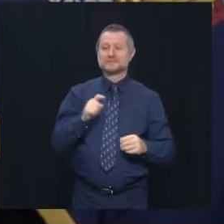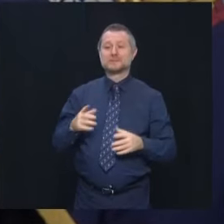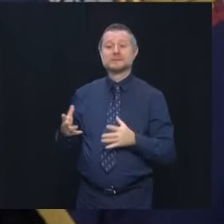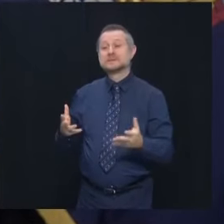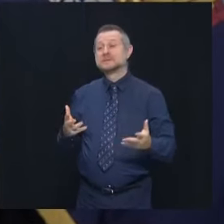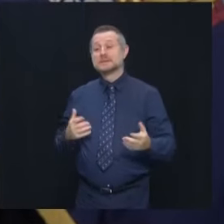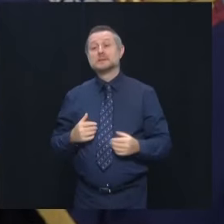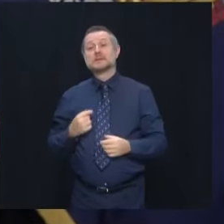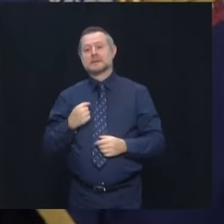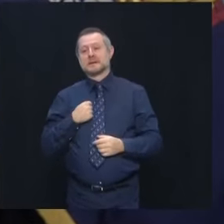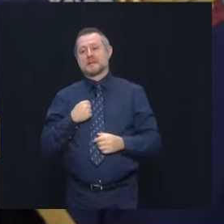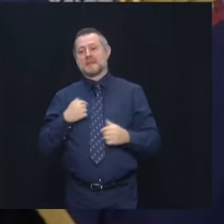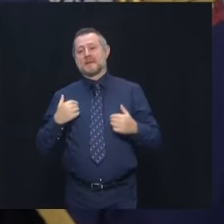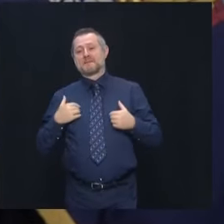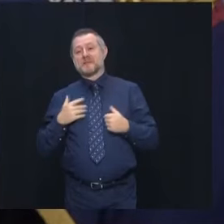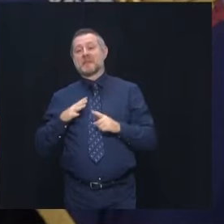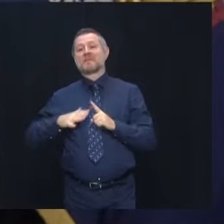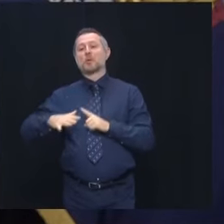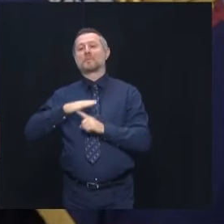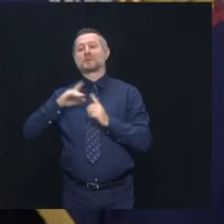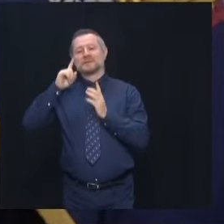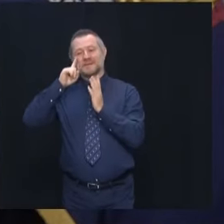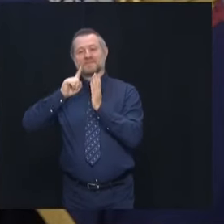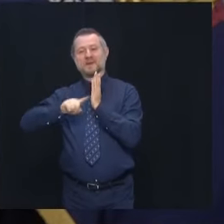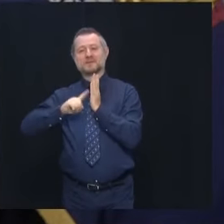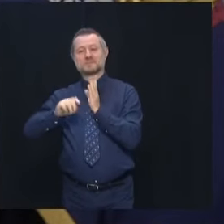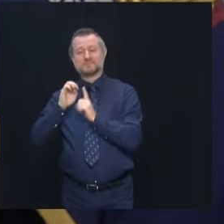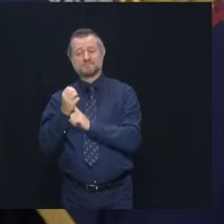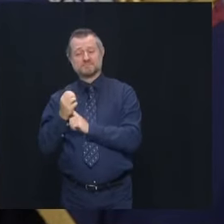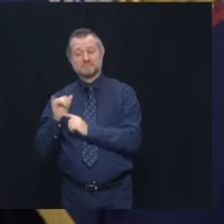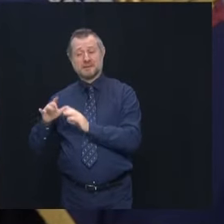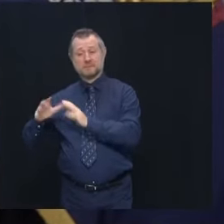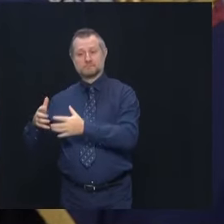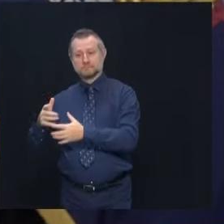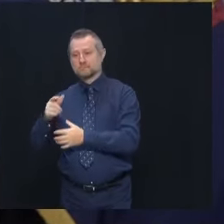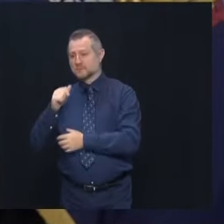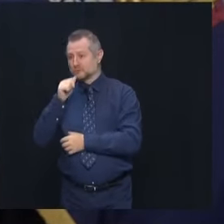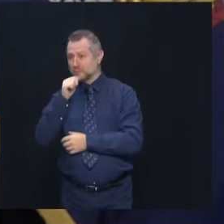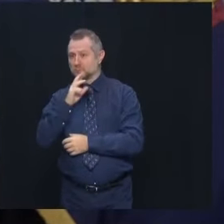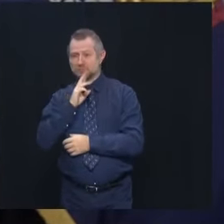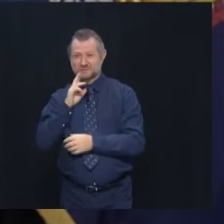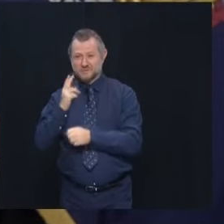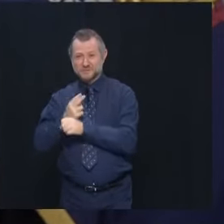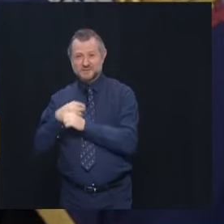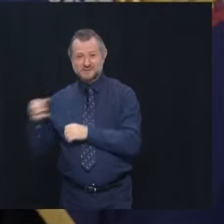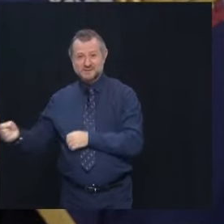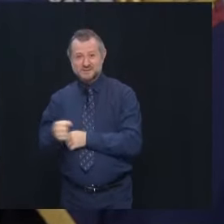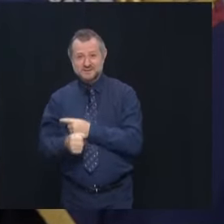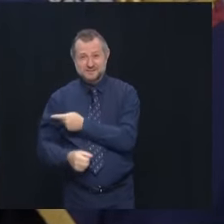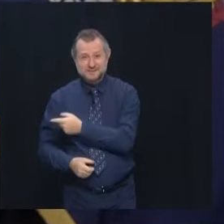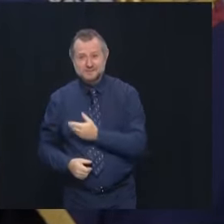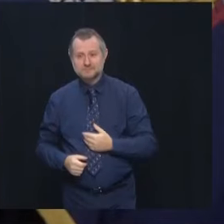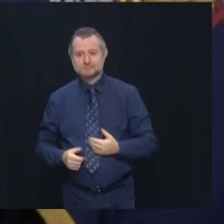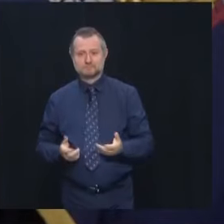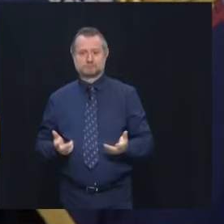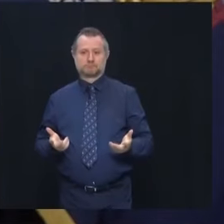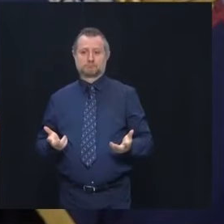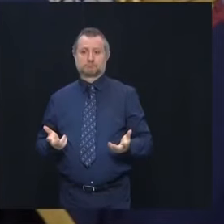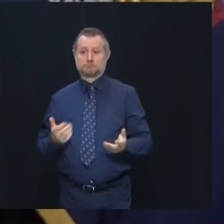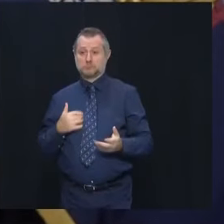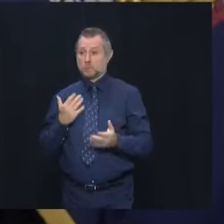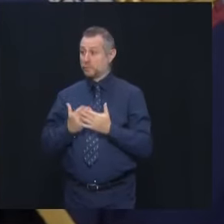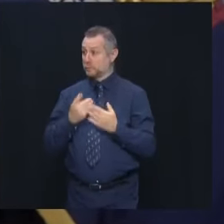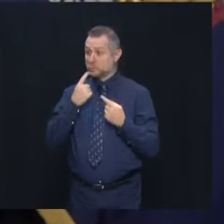have environmental inspectors on that task force, you know. But it also proved it worked.